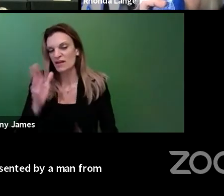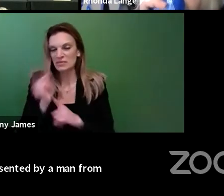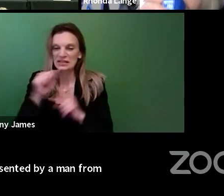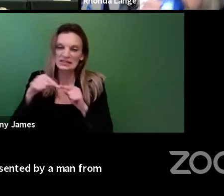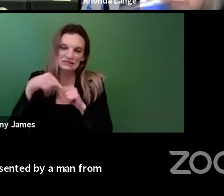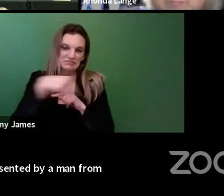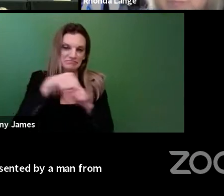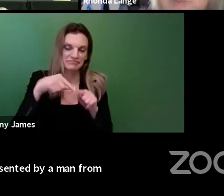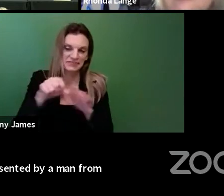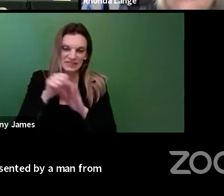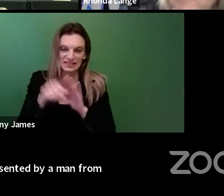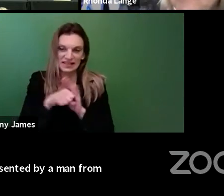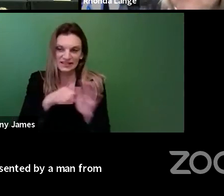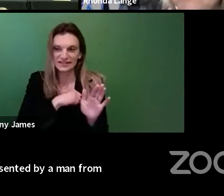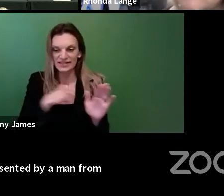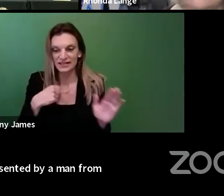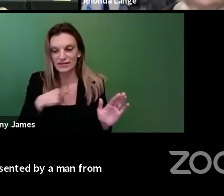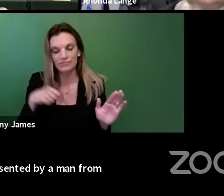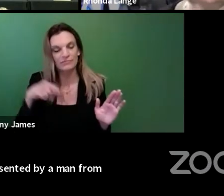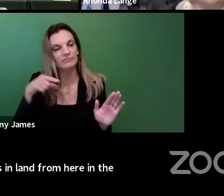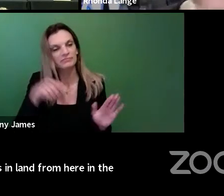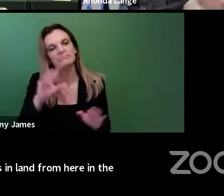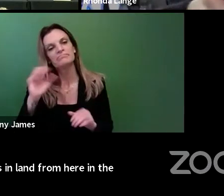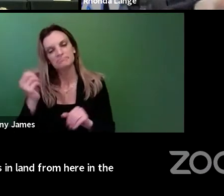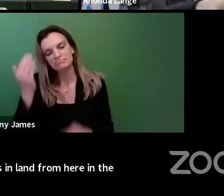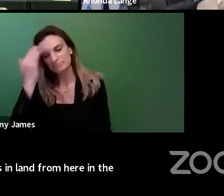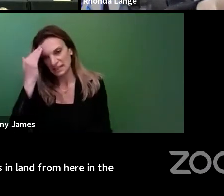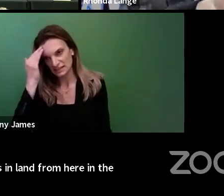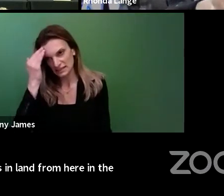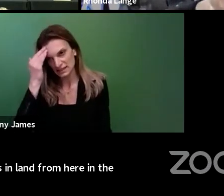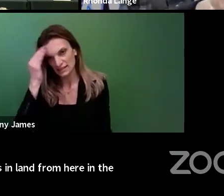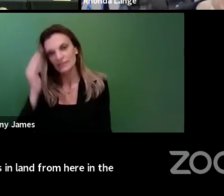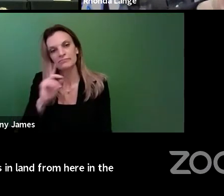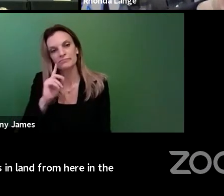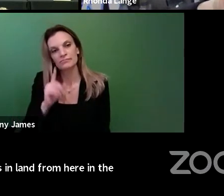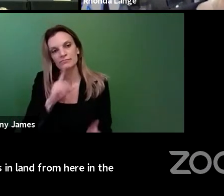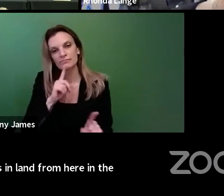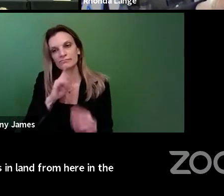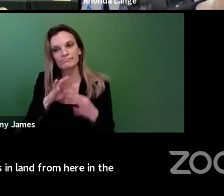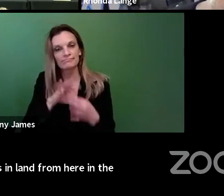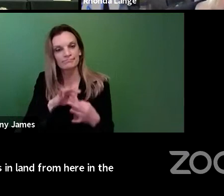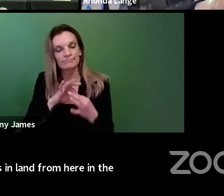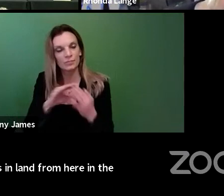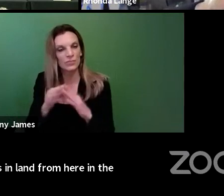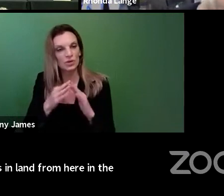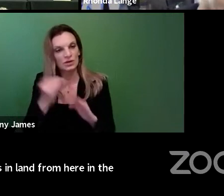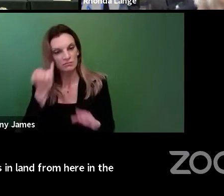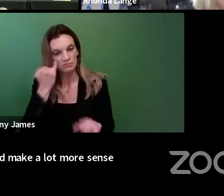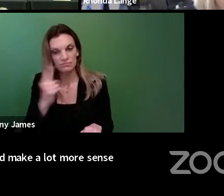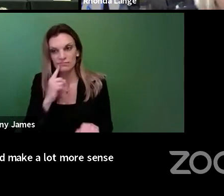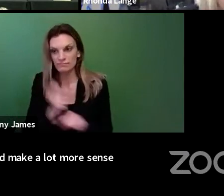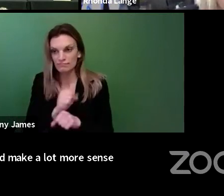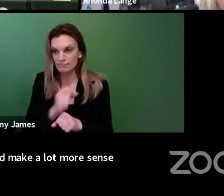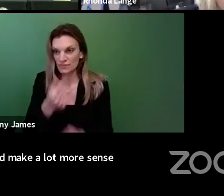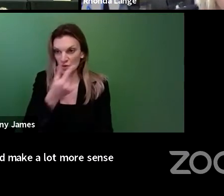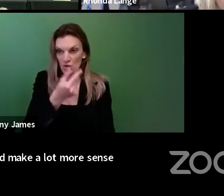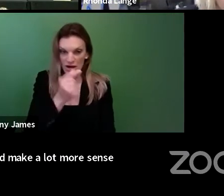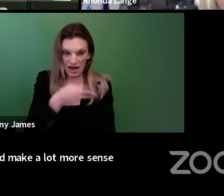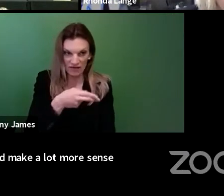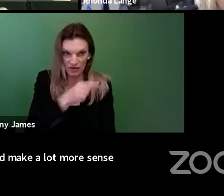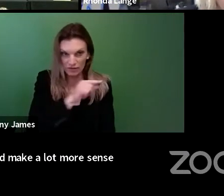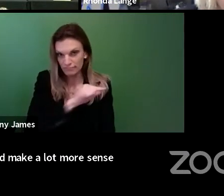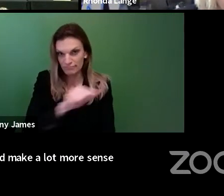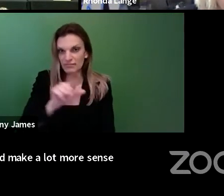the state Senate. And that district would make a lot more sense and be a lot more connected community-wise if it were to run from Grand Haven to